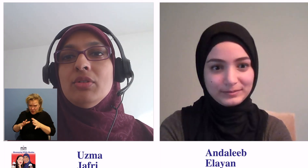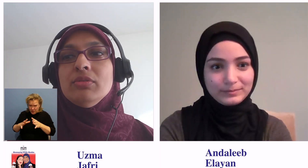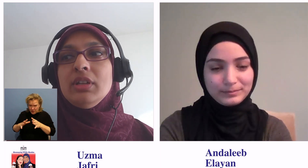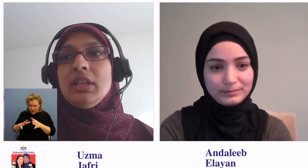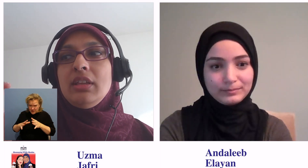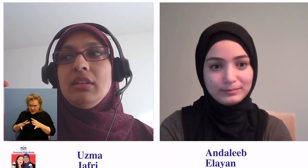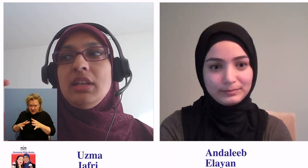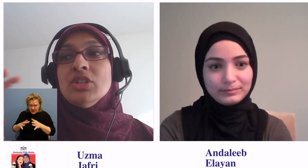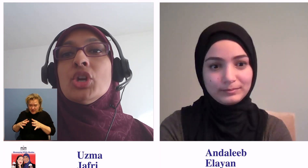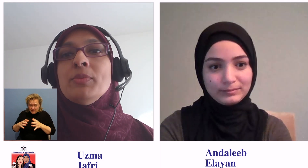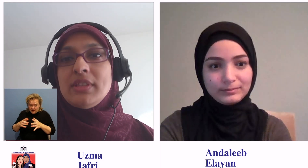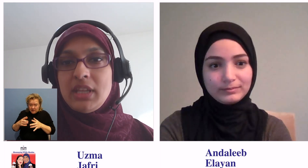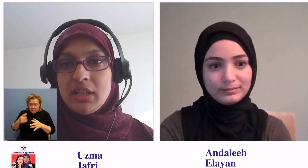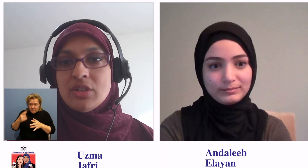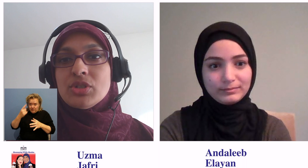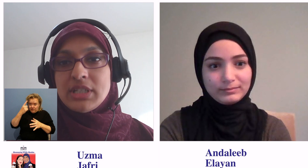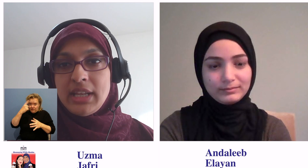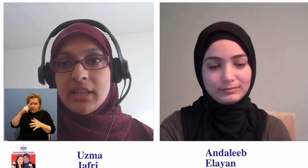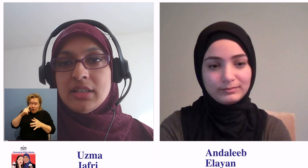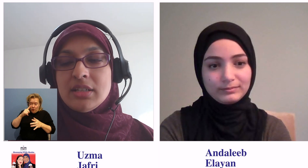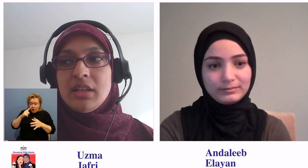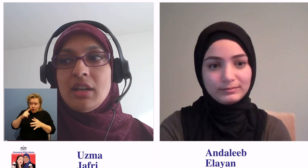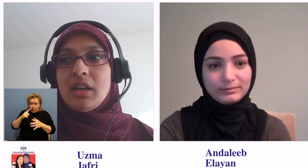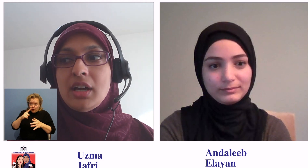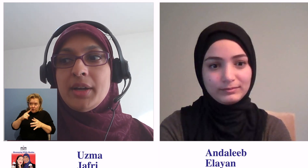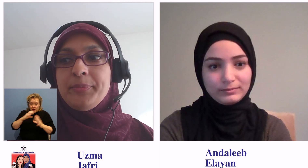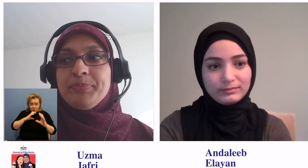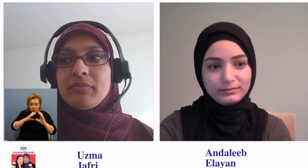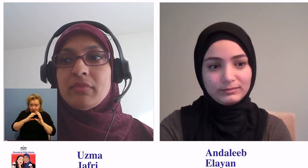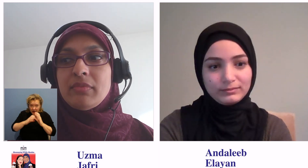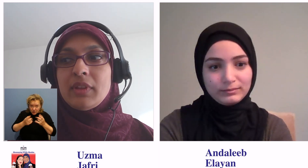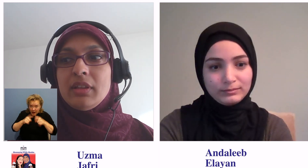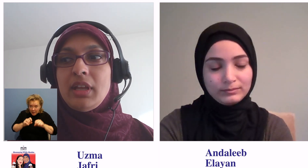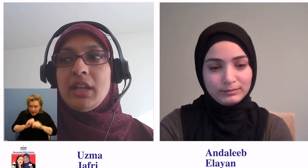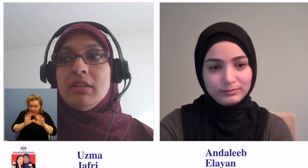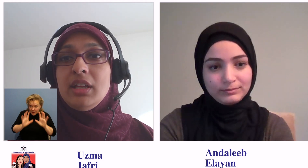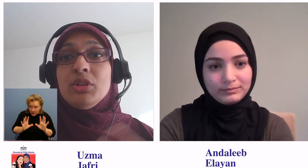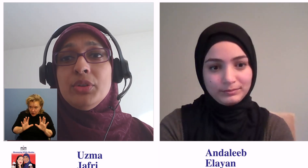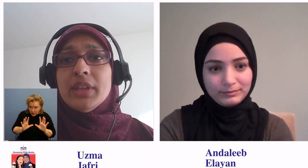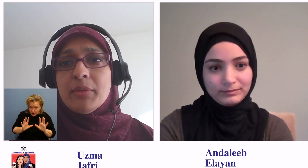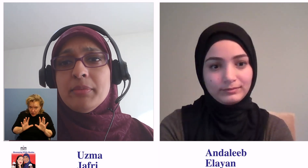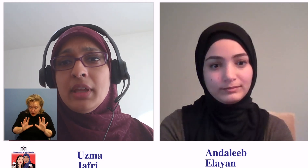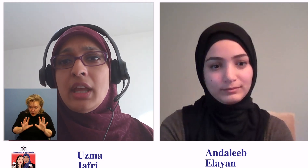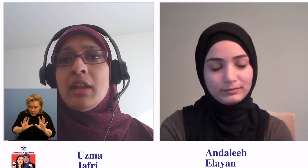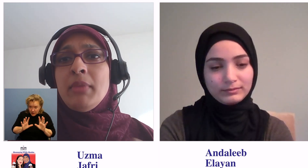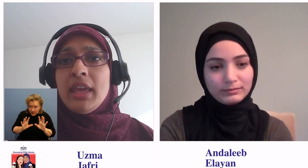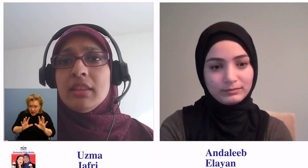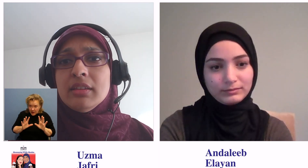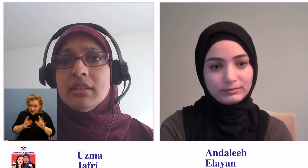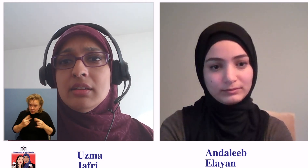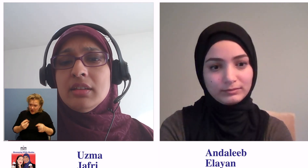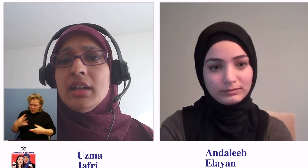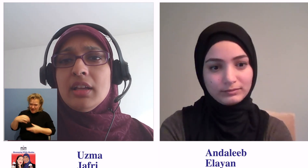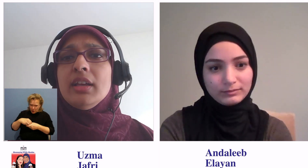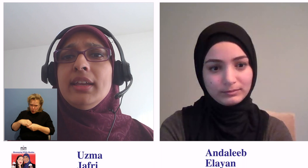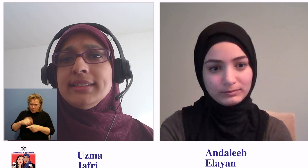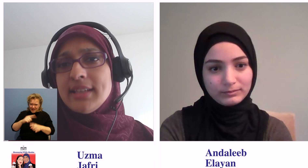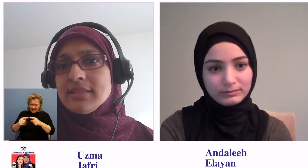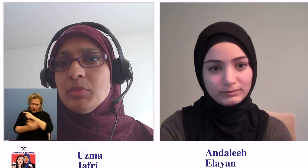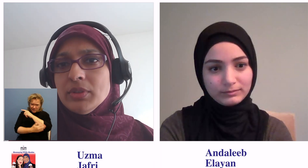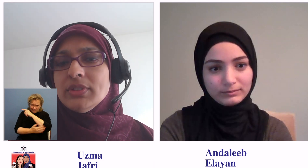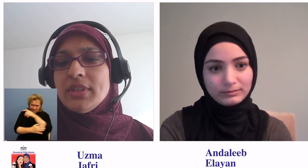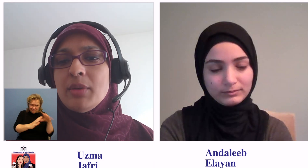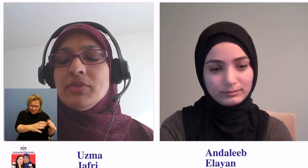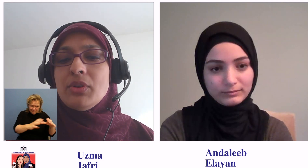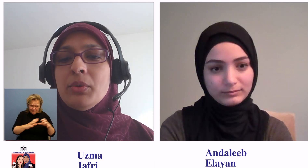you know, in terms that they can understand, um, and include them and make the, the halaqa